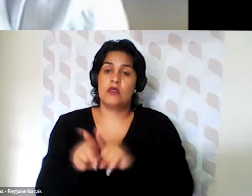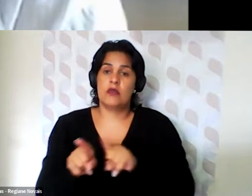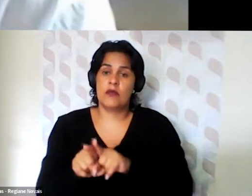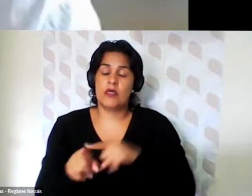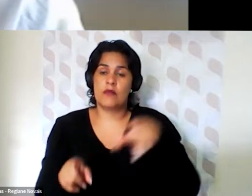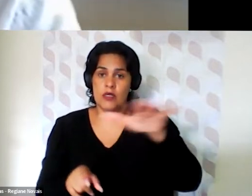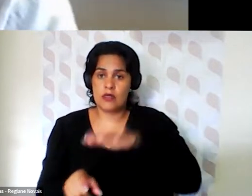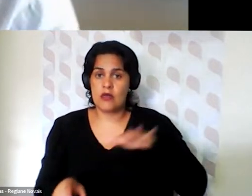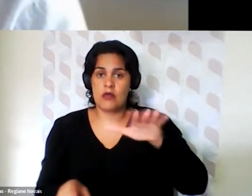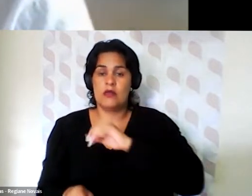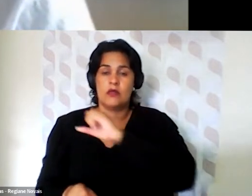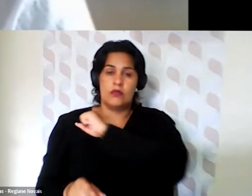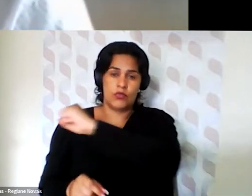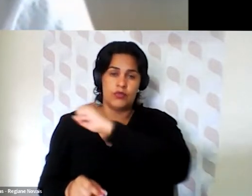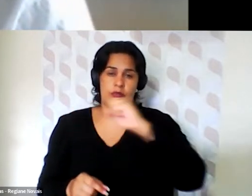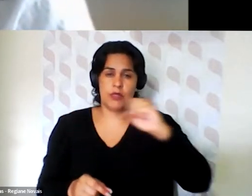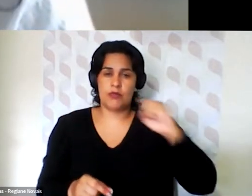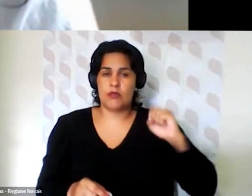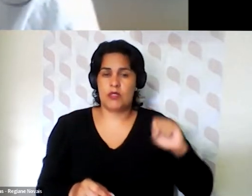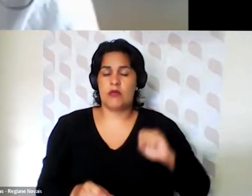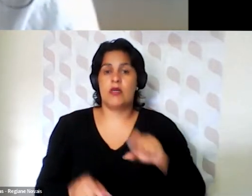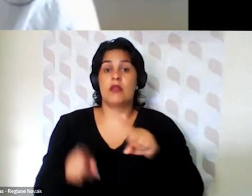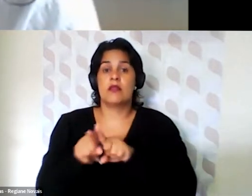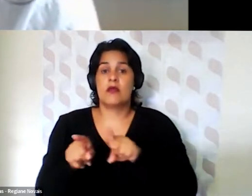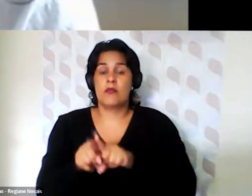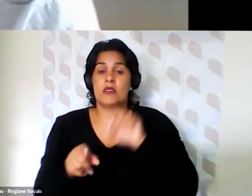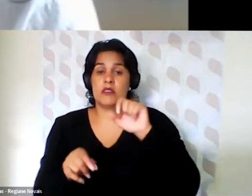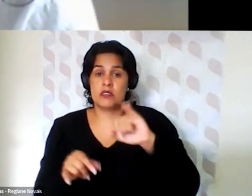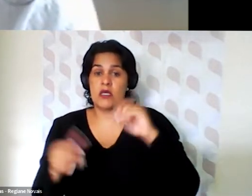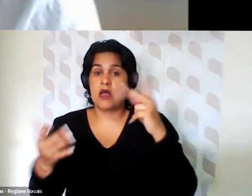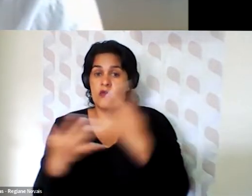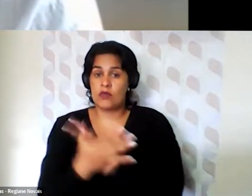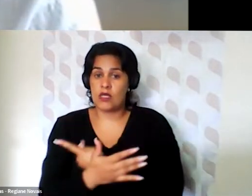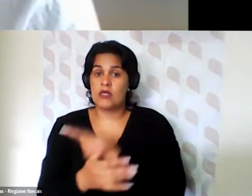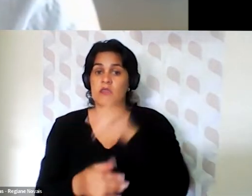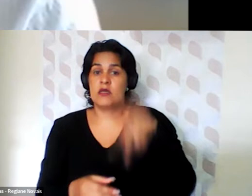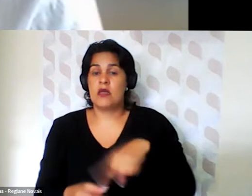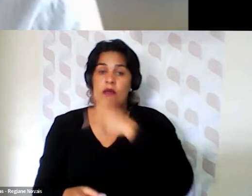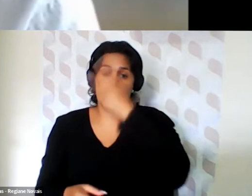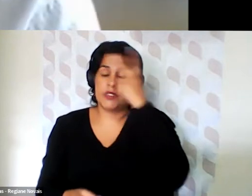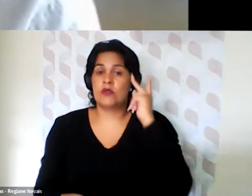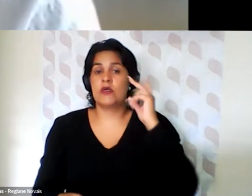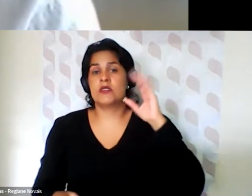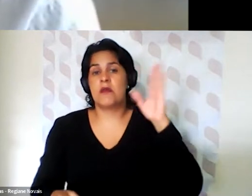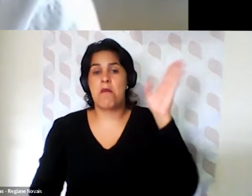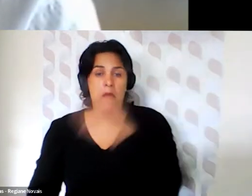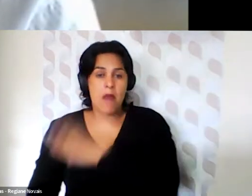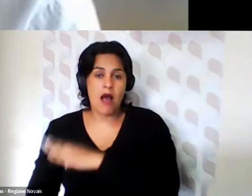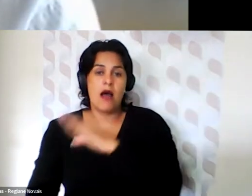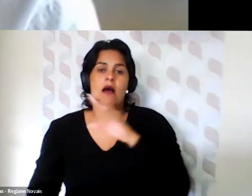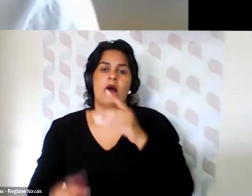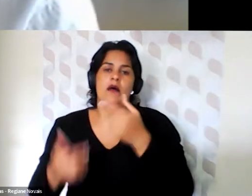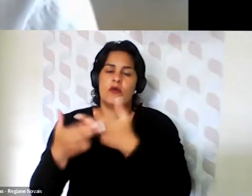governments. On top of that, unfortunately, the current Brazilian administration has had a poor track record in addressing some of